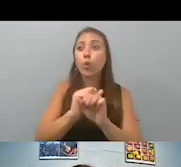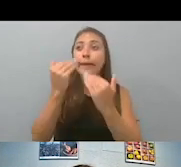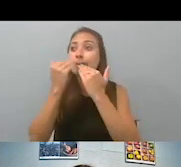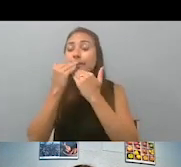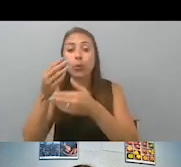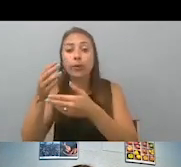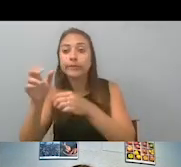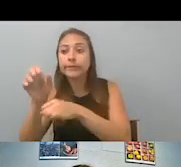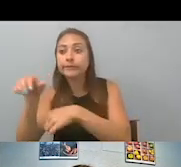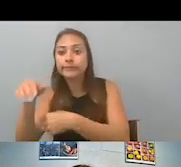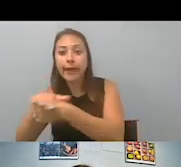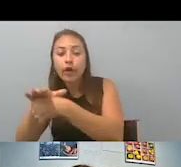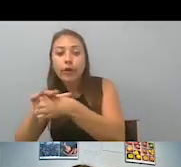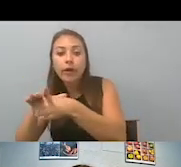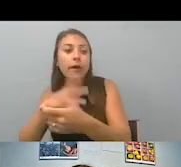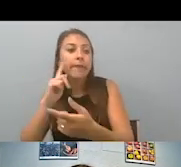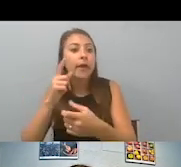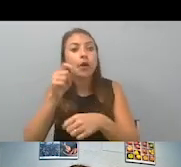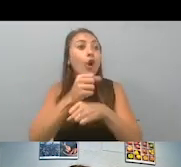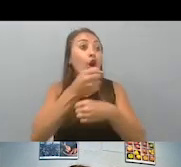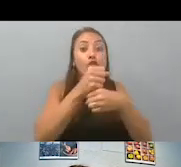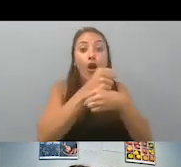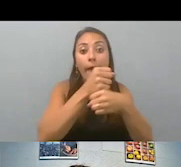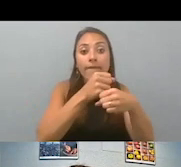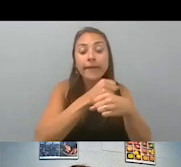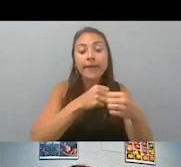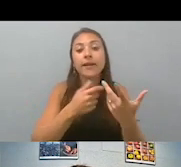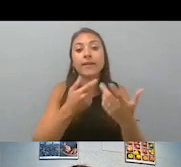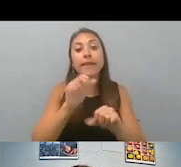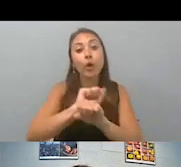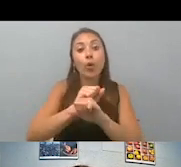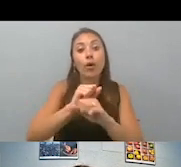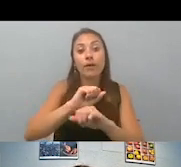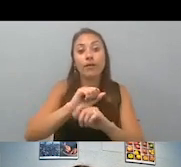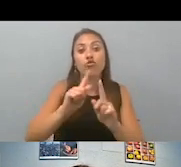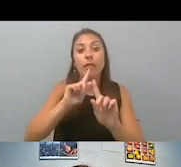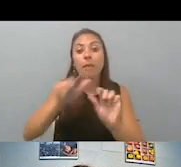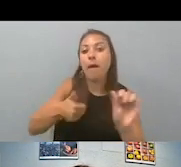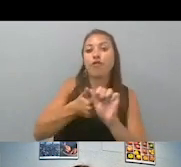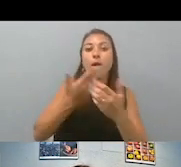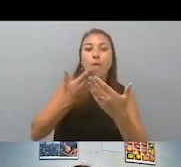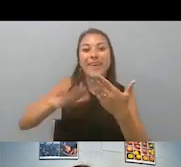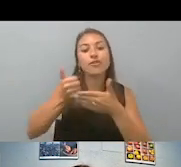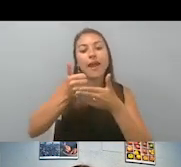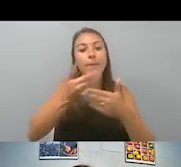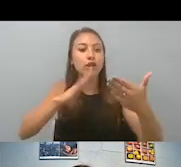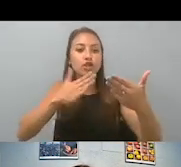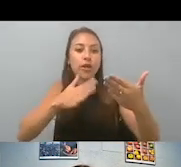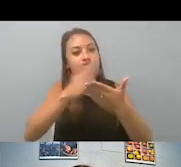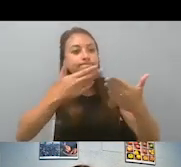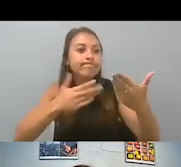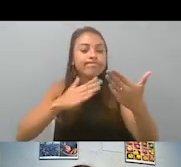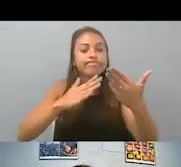at our coffee shop, they could work kind of behind the scenes in our kitchen, helping our chefs prep, work on the cashier station at some of our